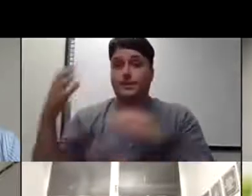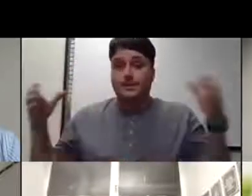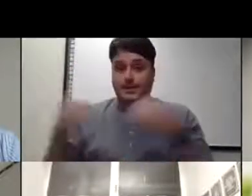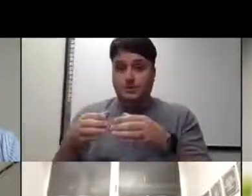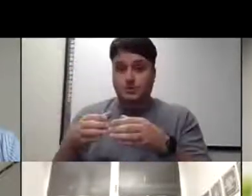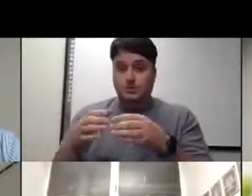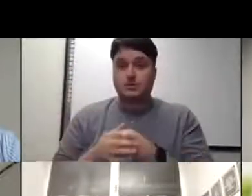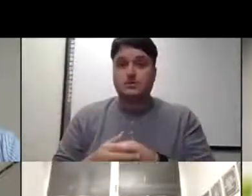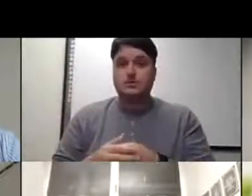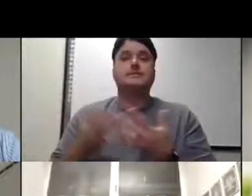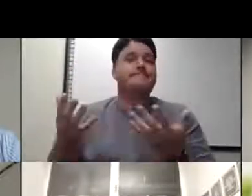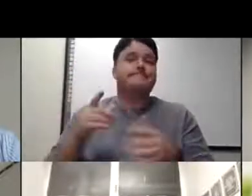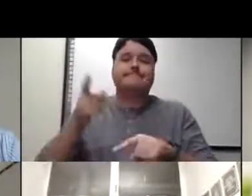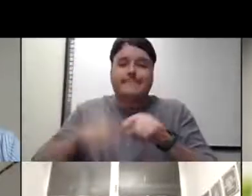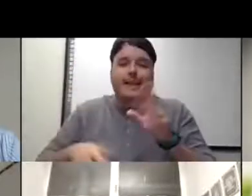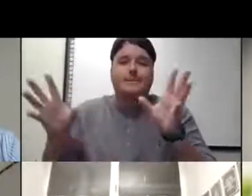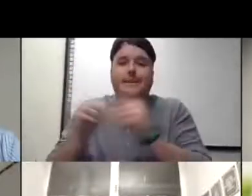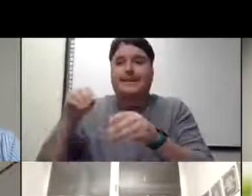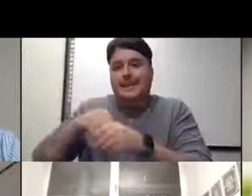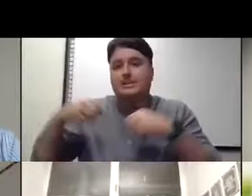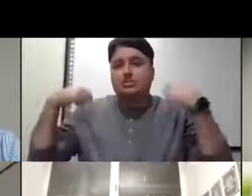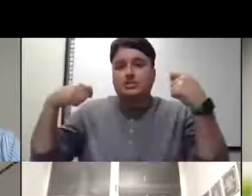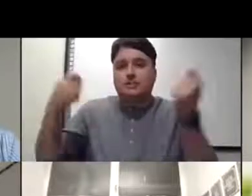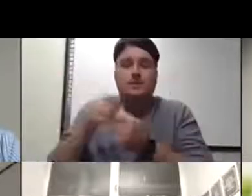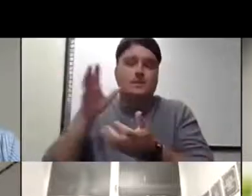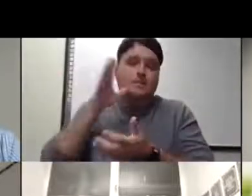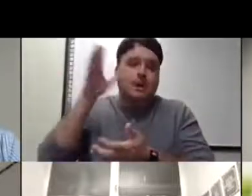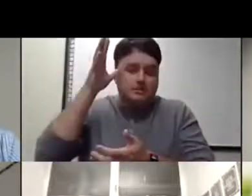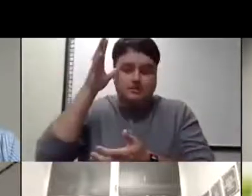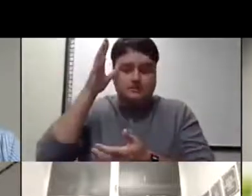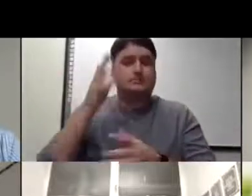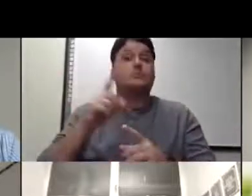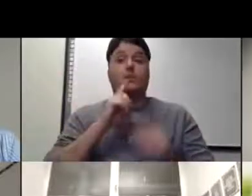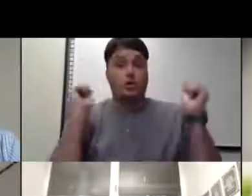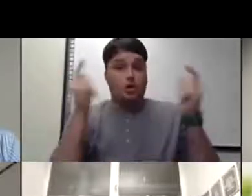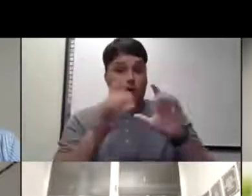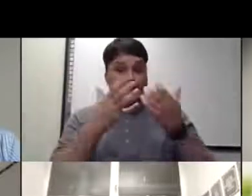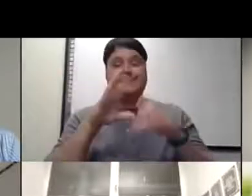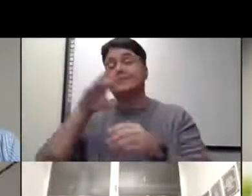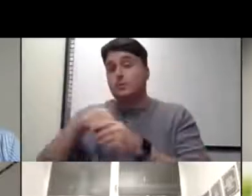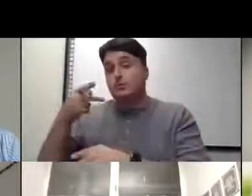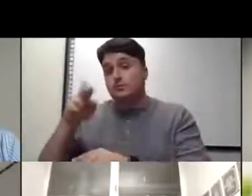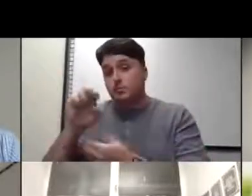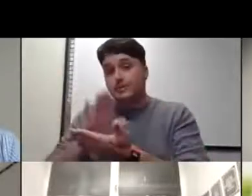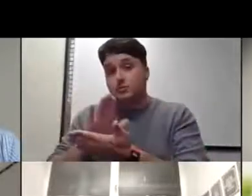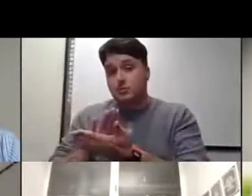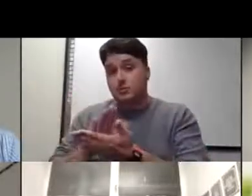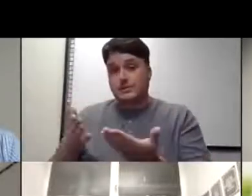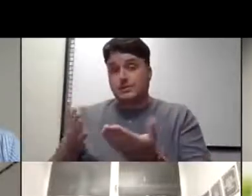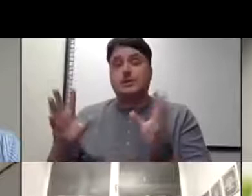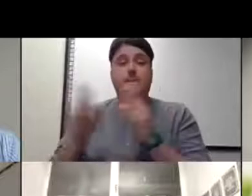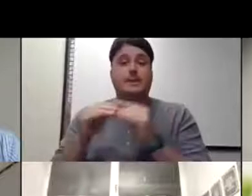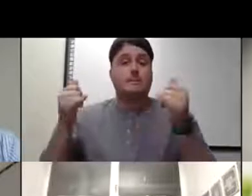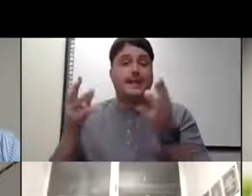we are unable to meet inside the gym with parents, all classes, including the Montessori preschool housed at our site, meet on the playground